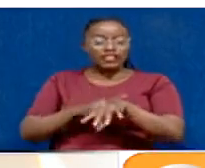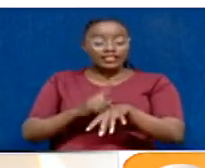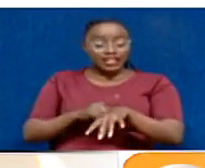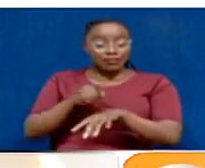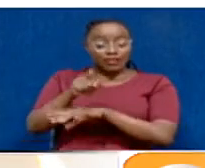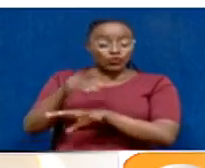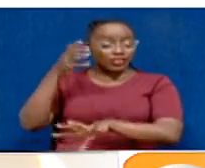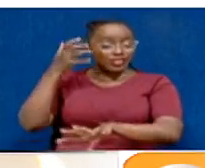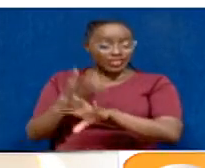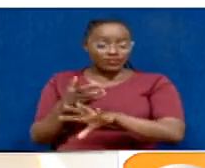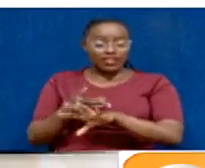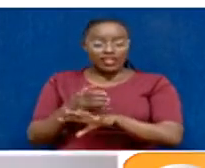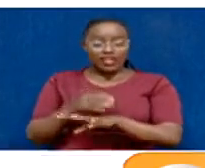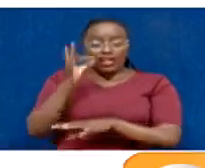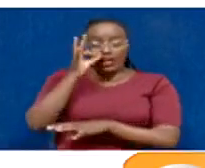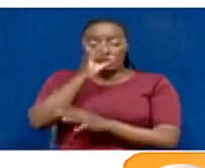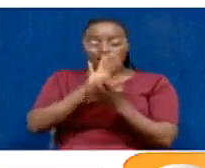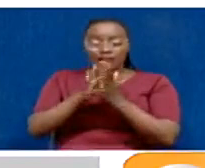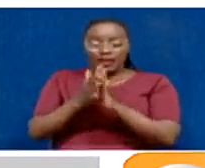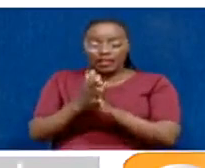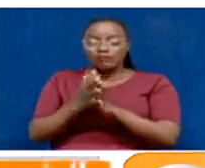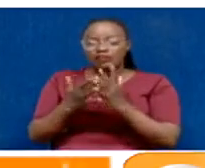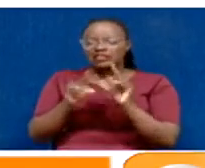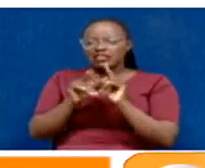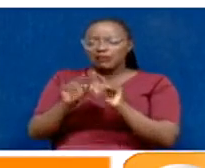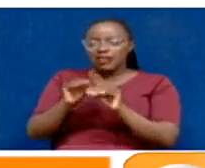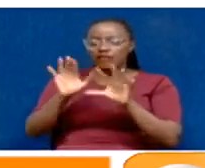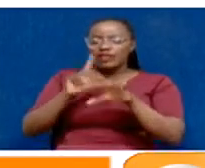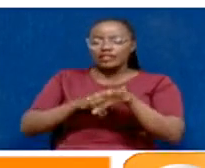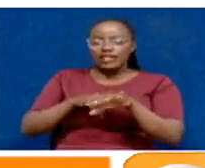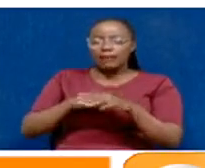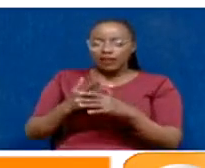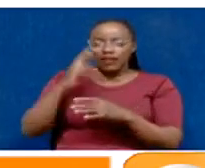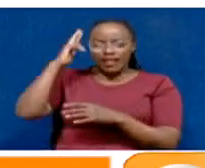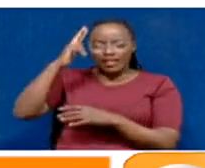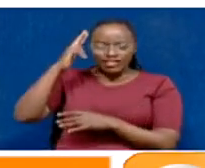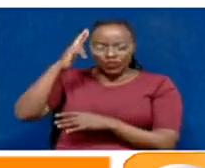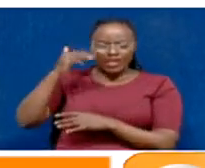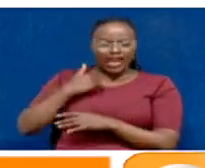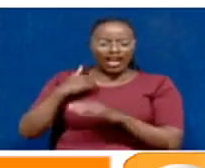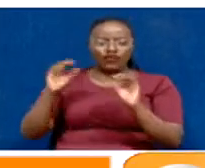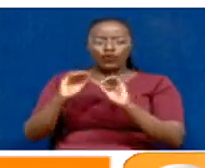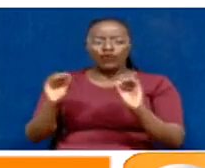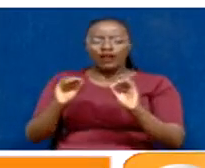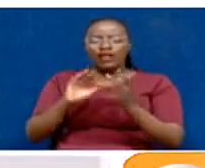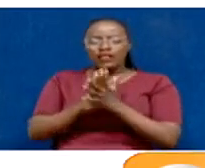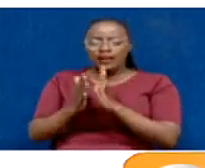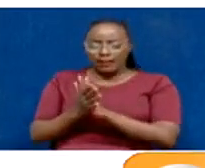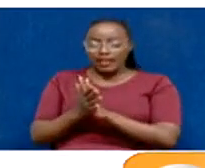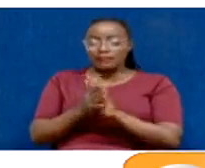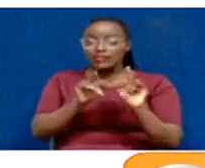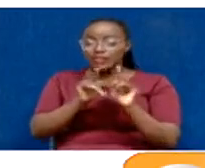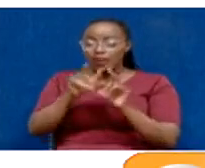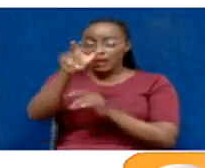dark, he chose to be the light. When reason was scarce, he became the voice of